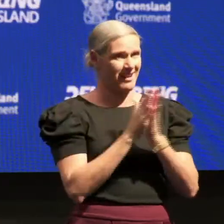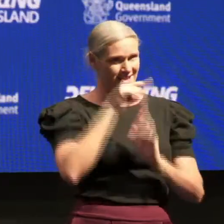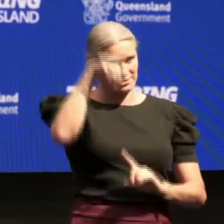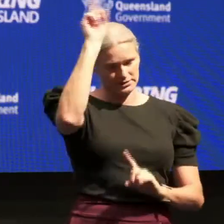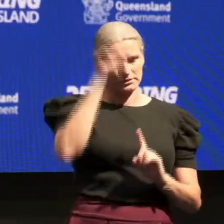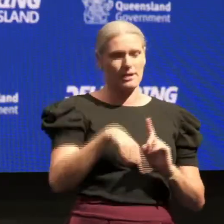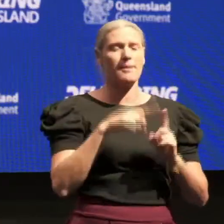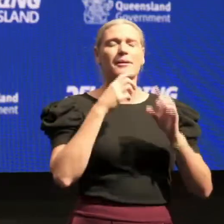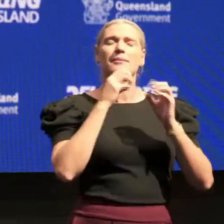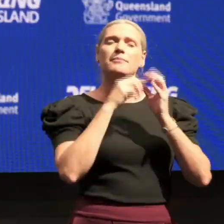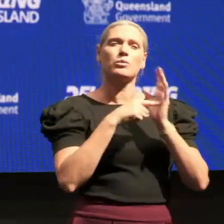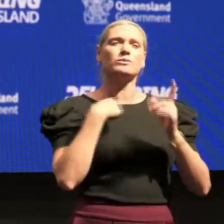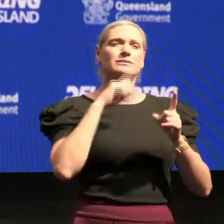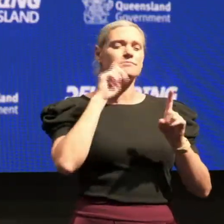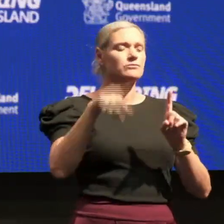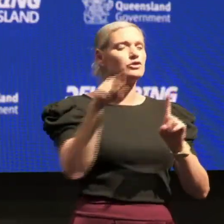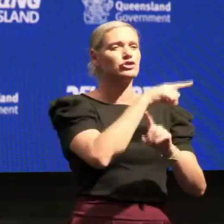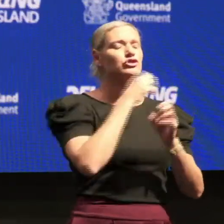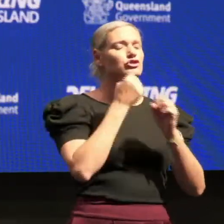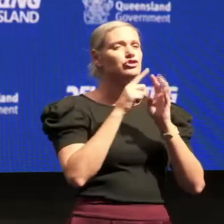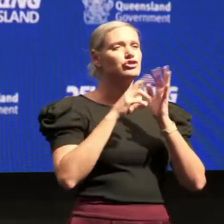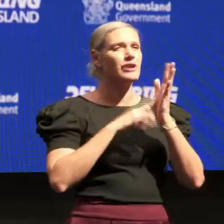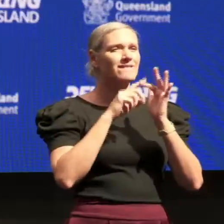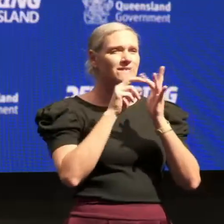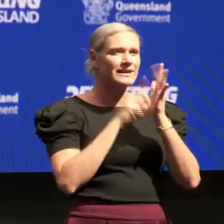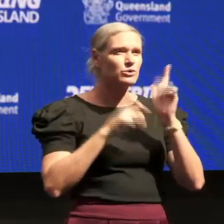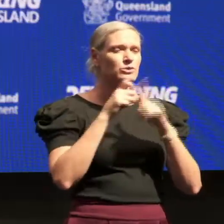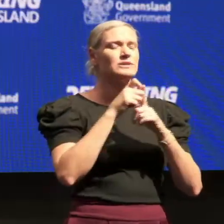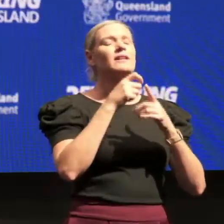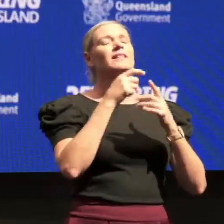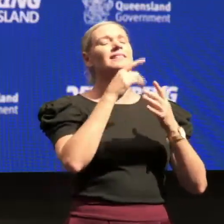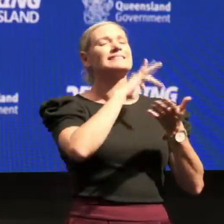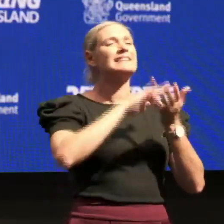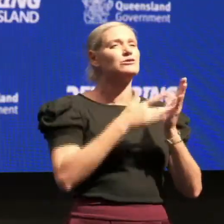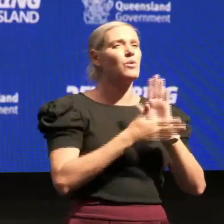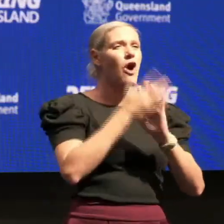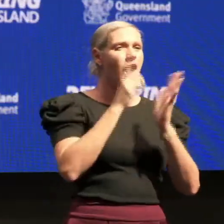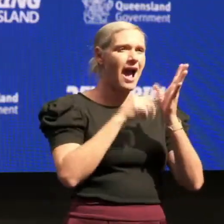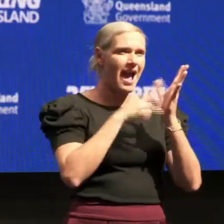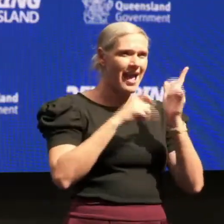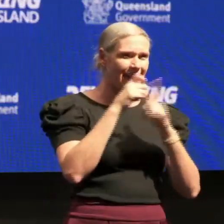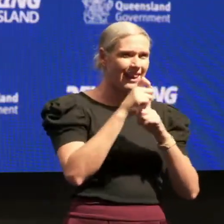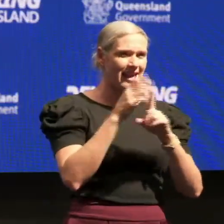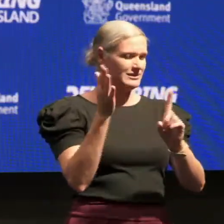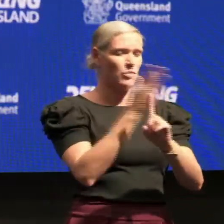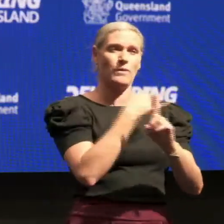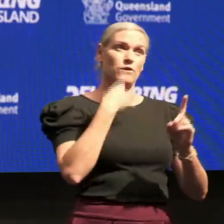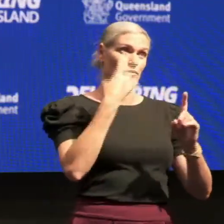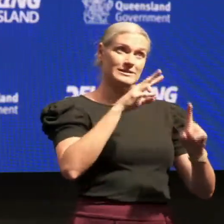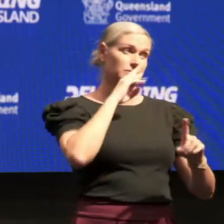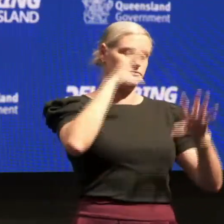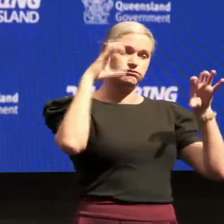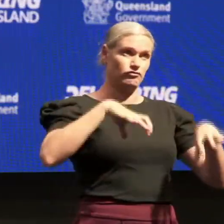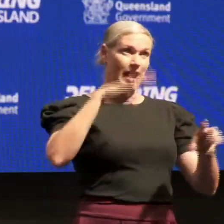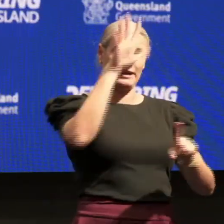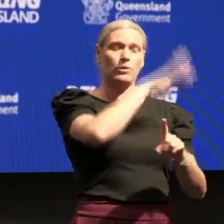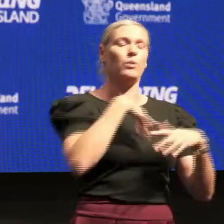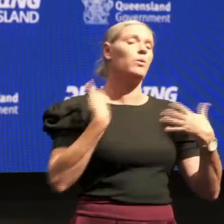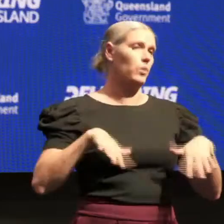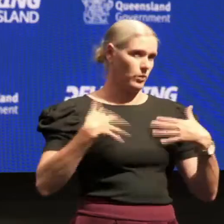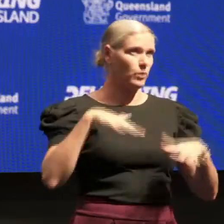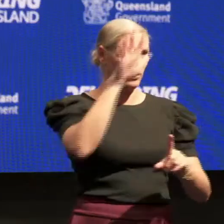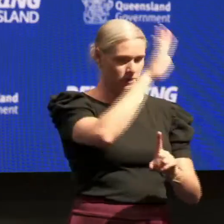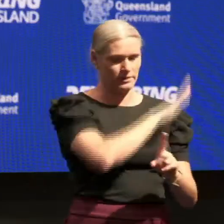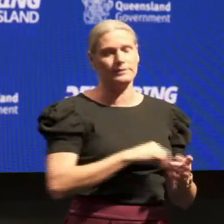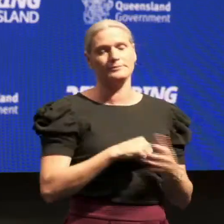looking towards the Gemfields, Central Highlands, and then back up into the northwest area, which has already seen extensive rain.